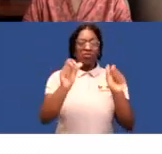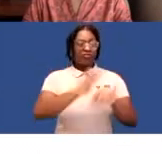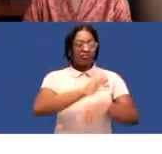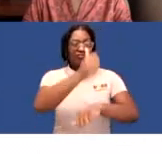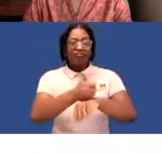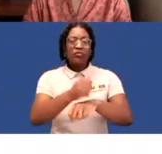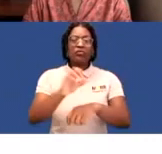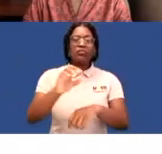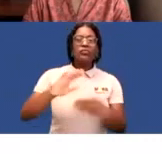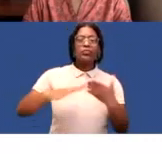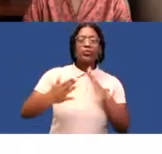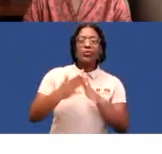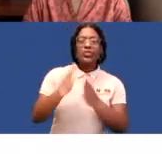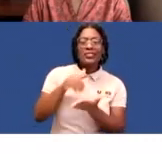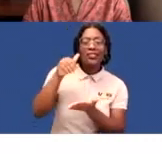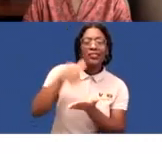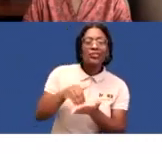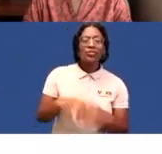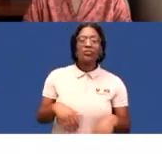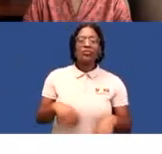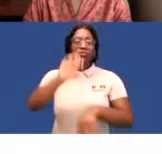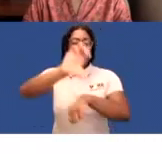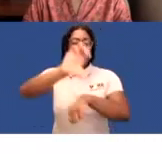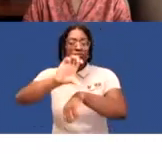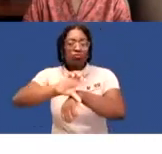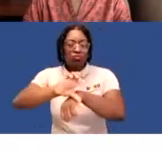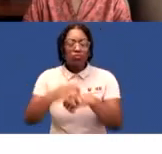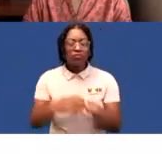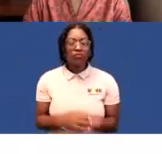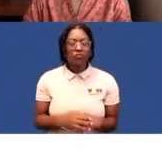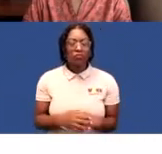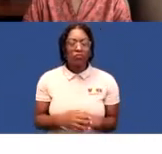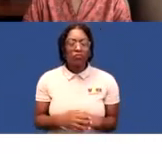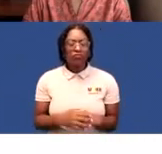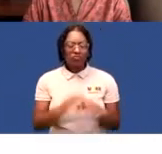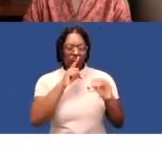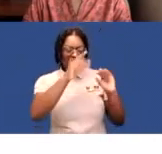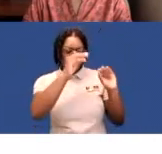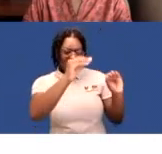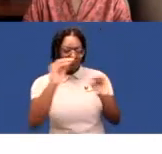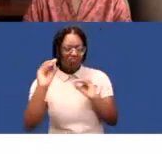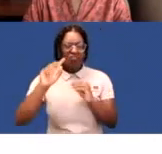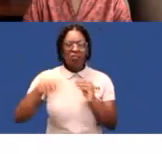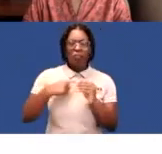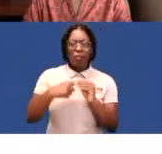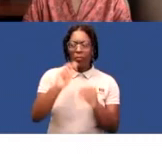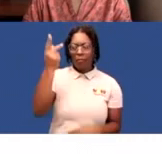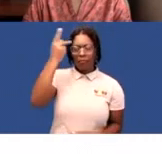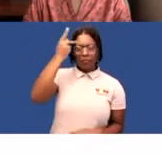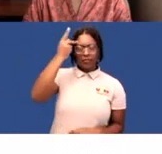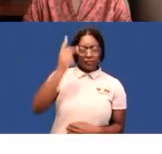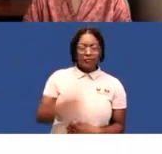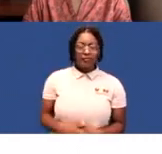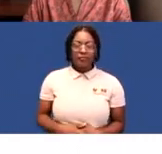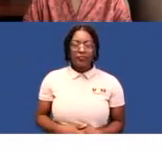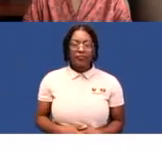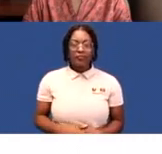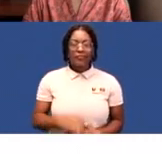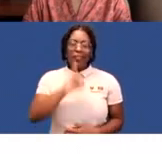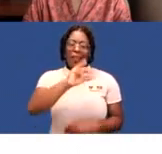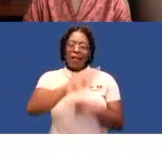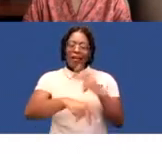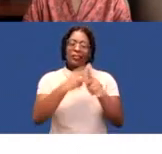summer. This was certainly our inspiration when our group of educators and activists embarked on